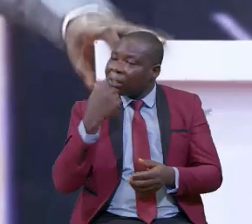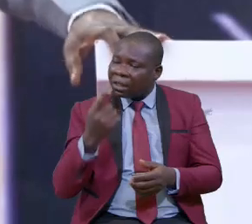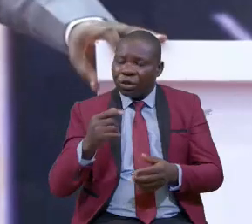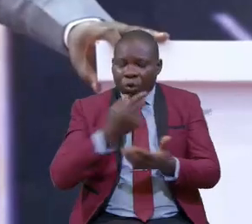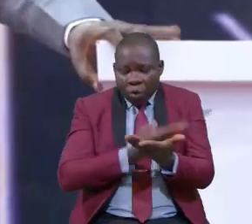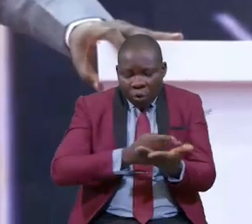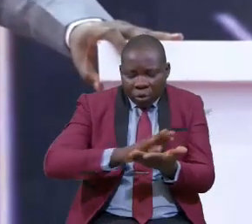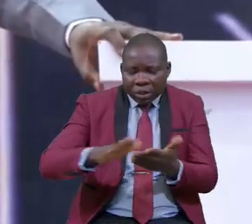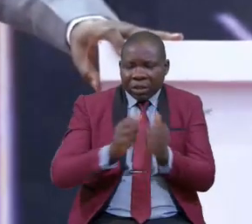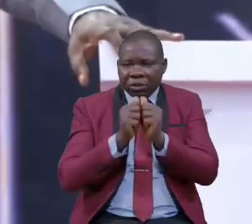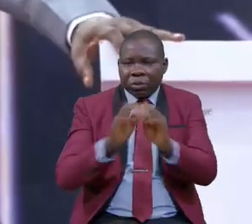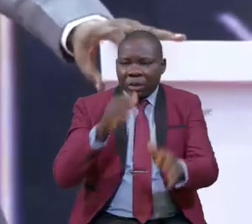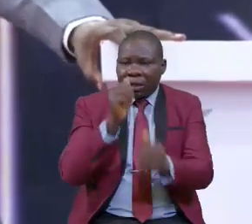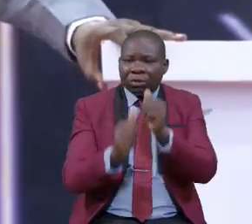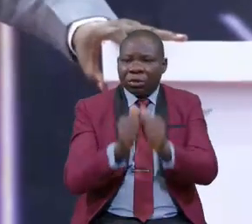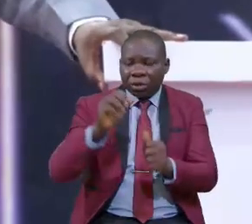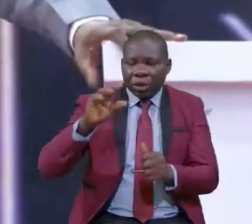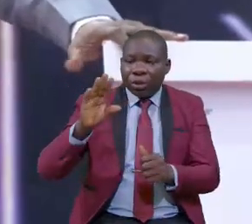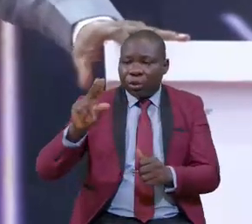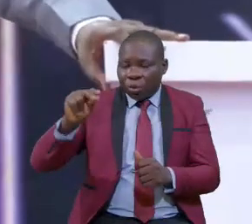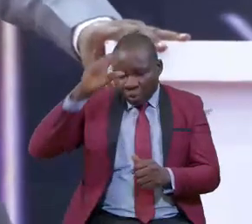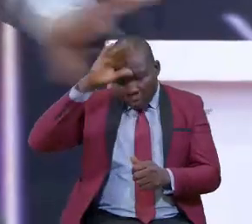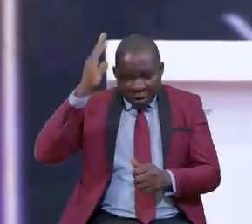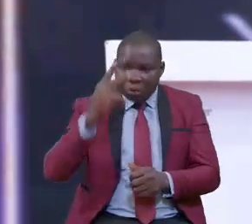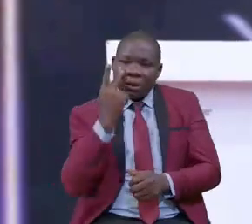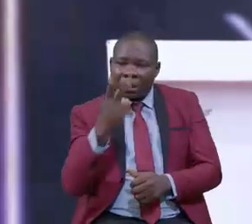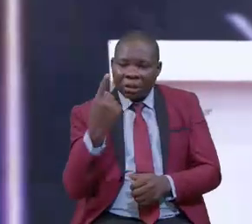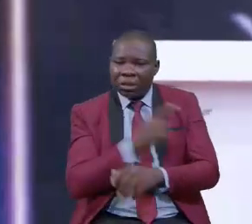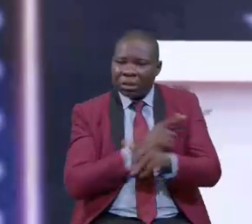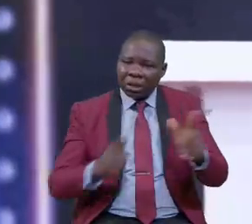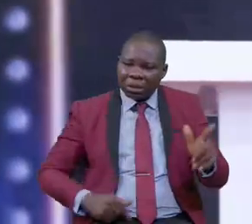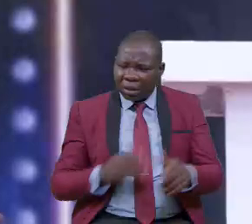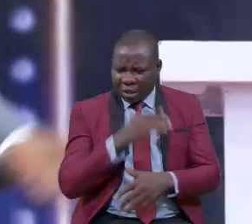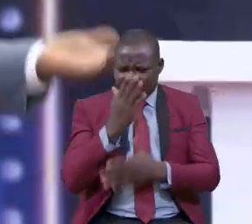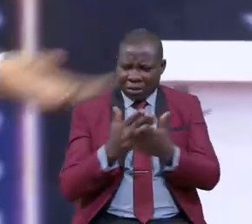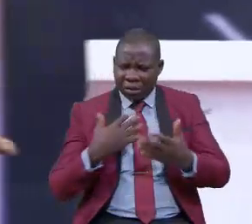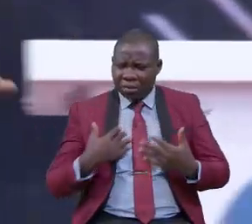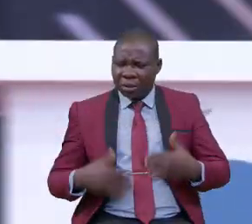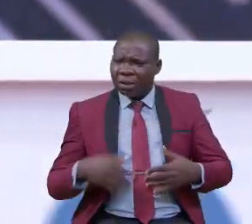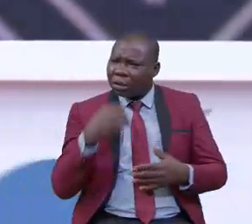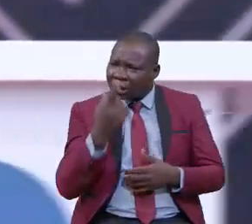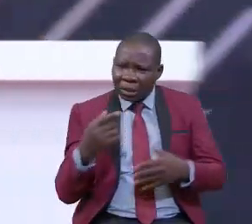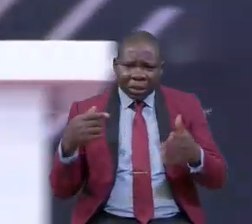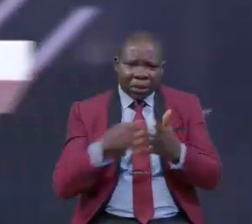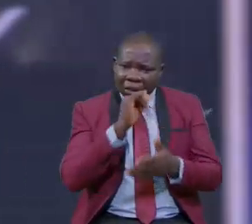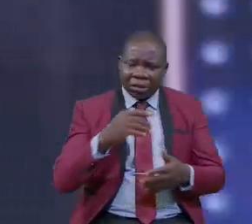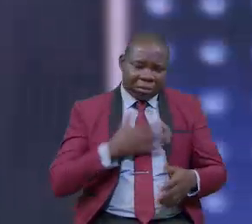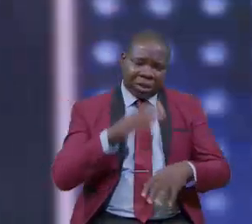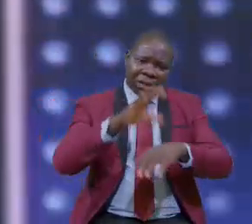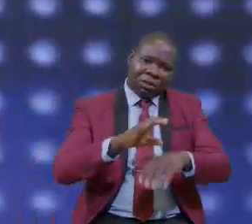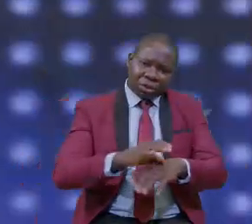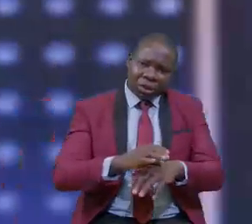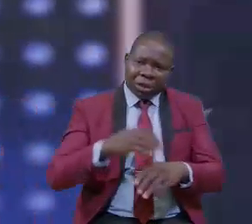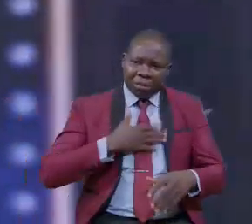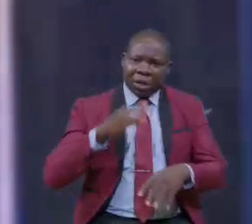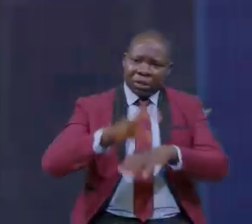my denomination. The denomination of preaching holiness and salvation army follows that. And there was